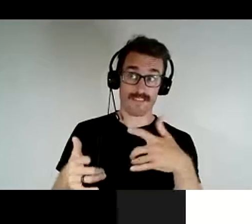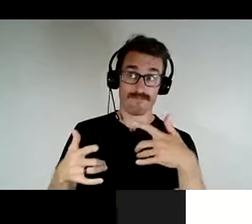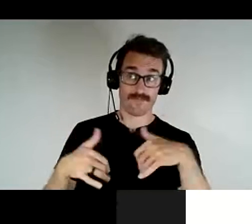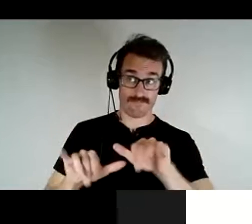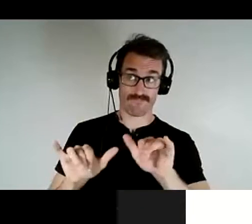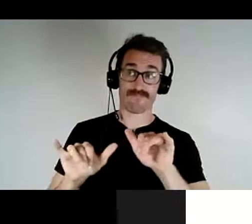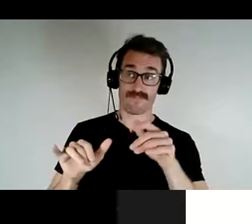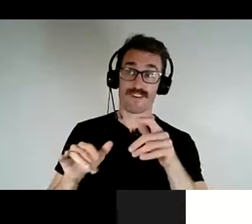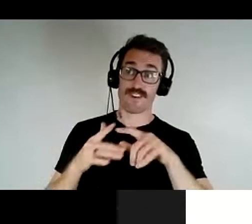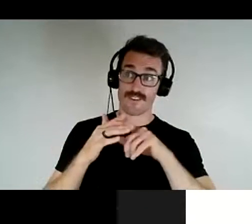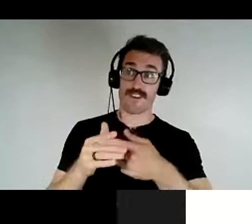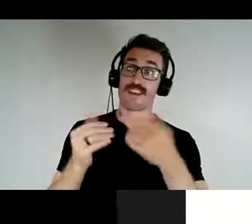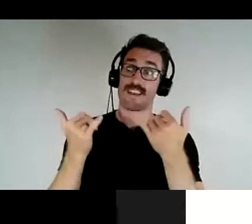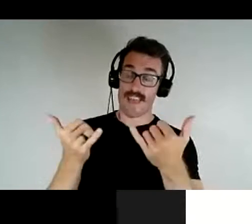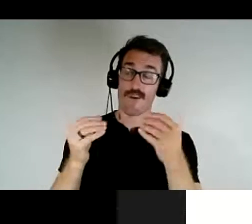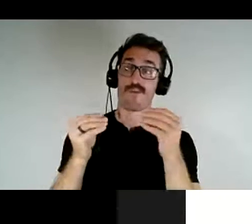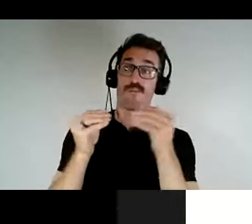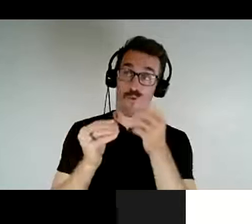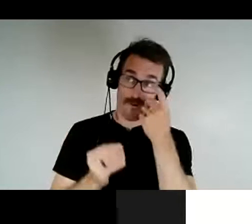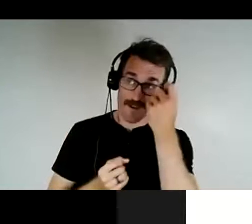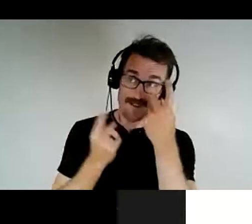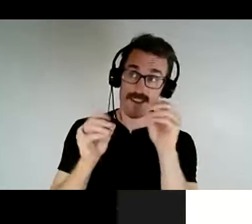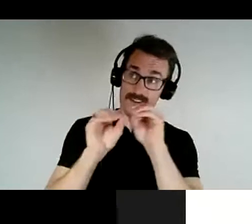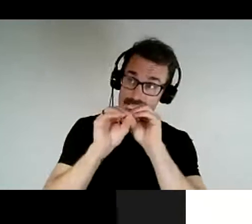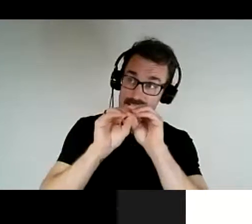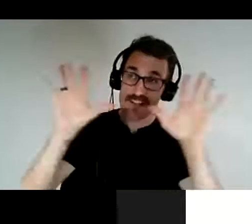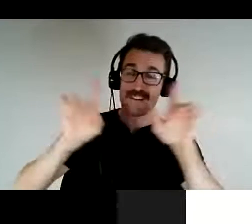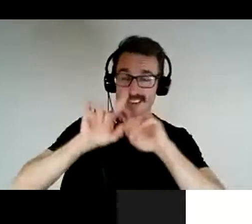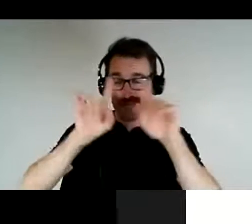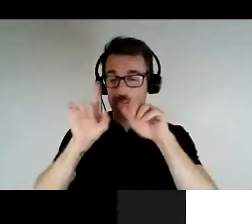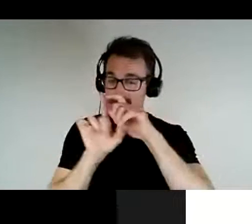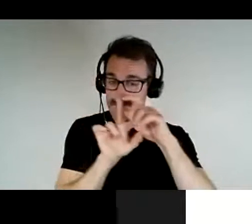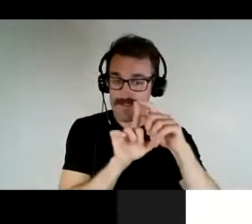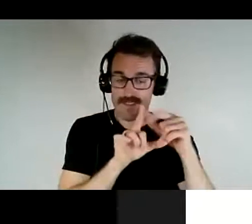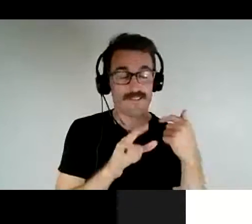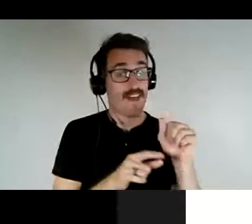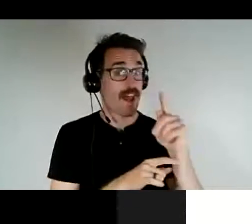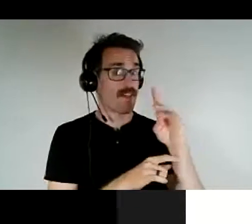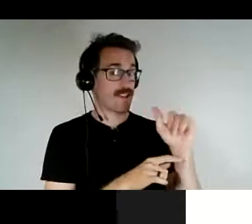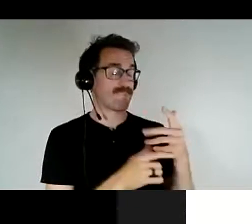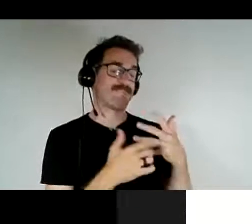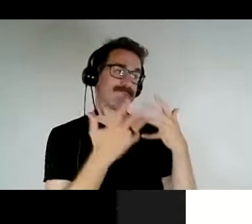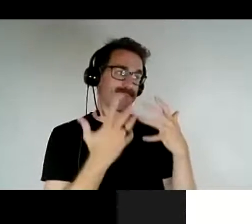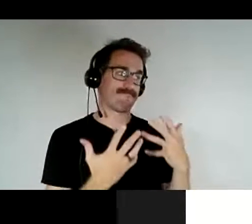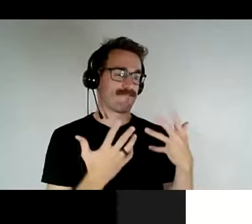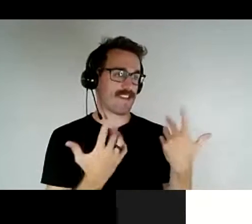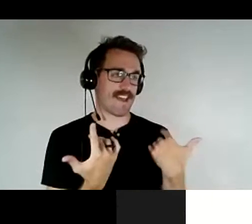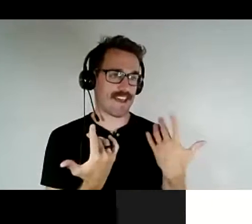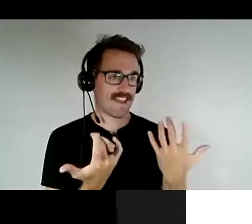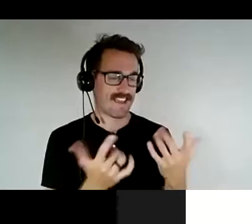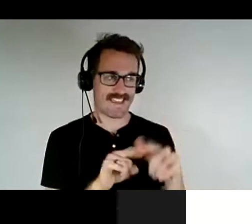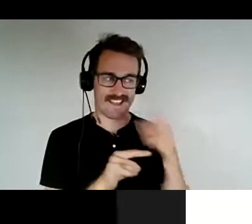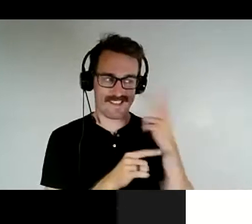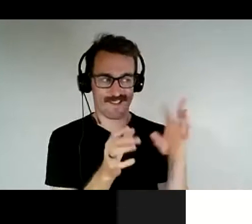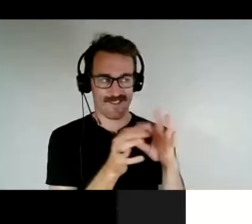But unfortunately, I can't see the chat or your comments. So, and my strength is actually facilitation, where